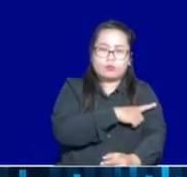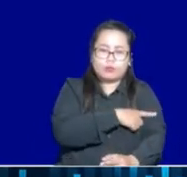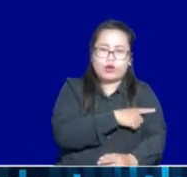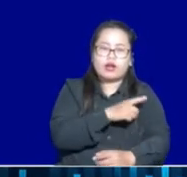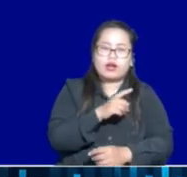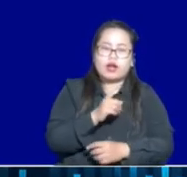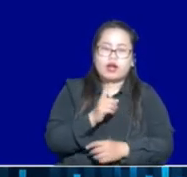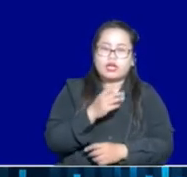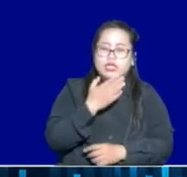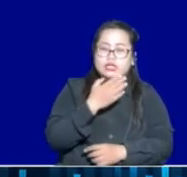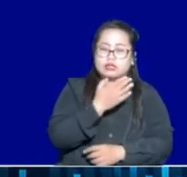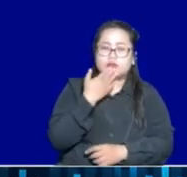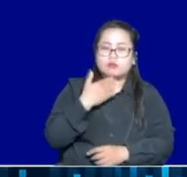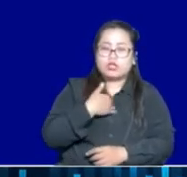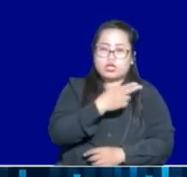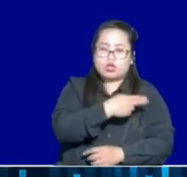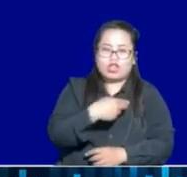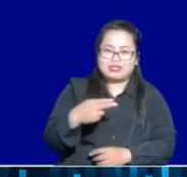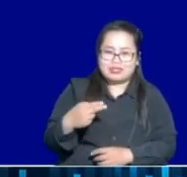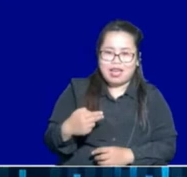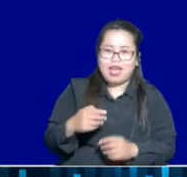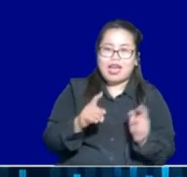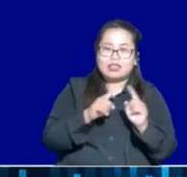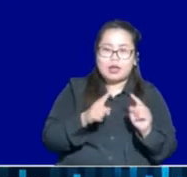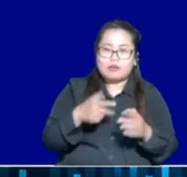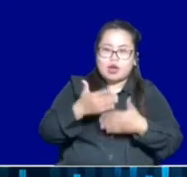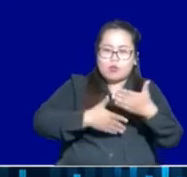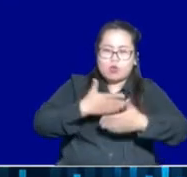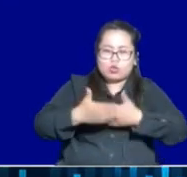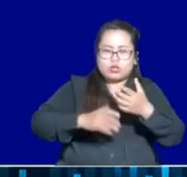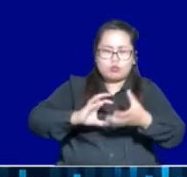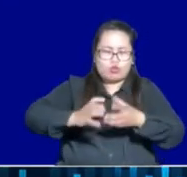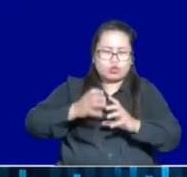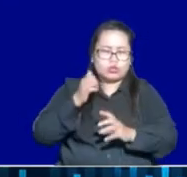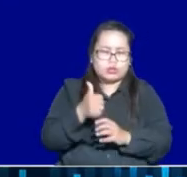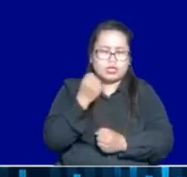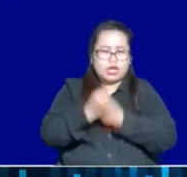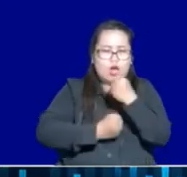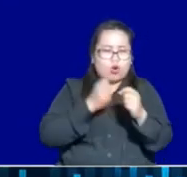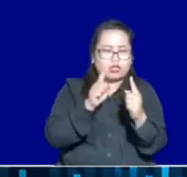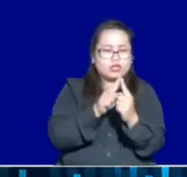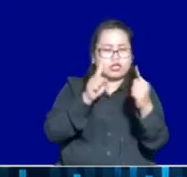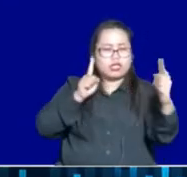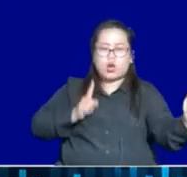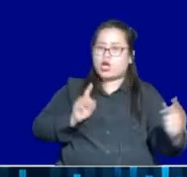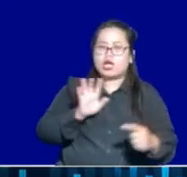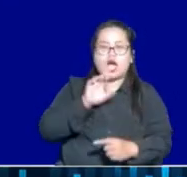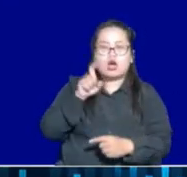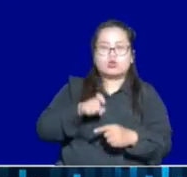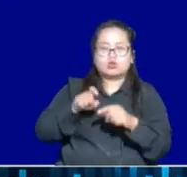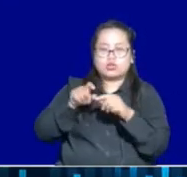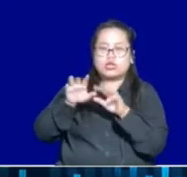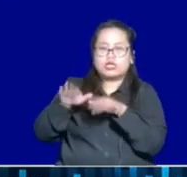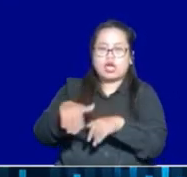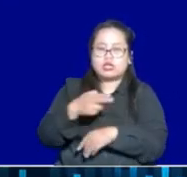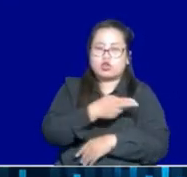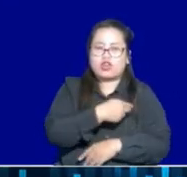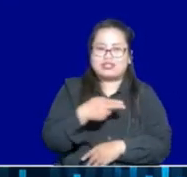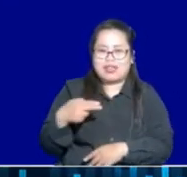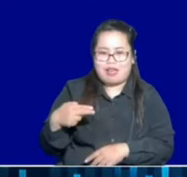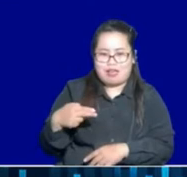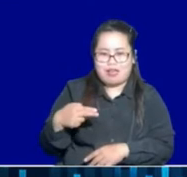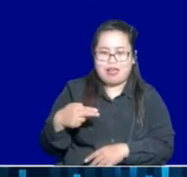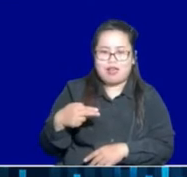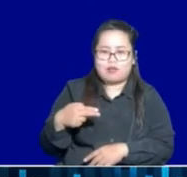these activities can be done remotely. Other things that are moving in this direction are these new